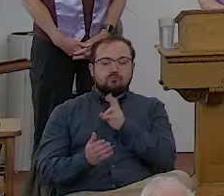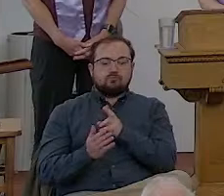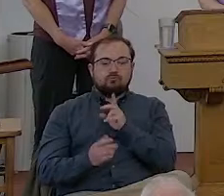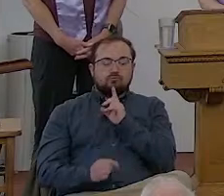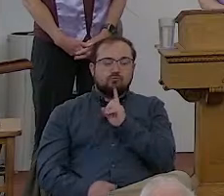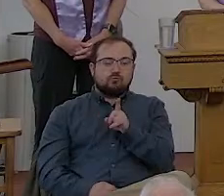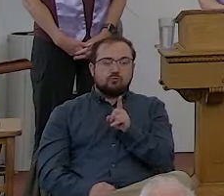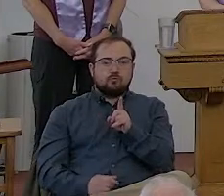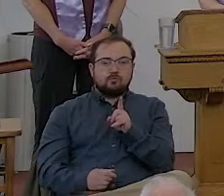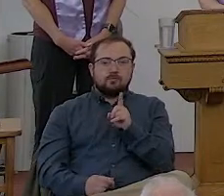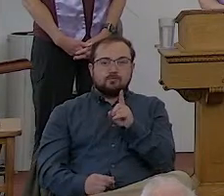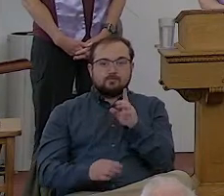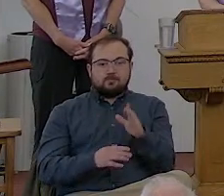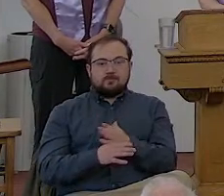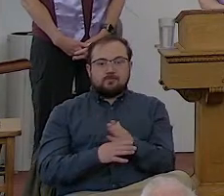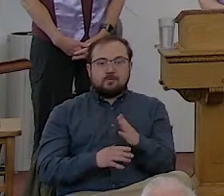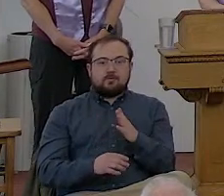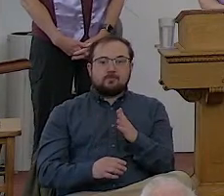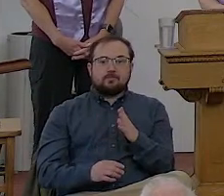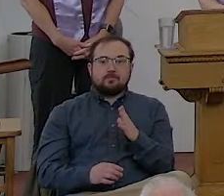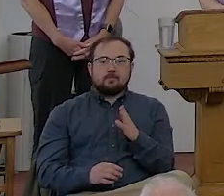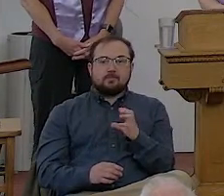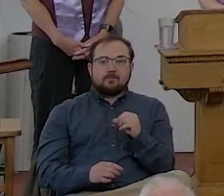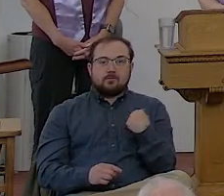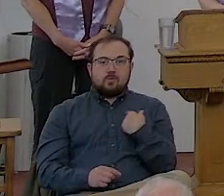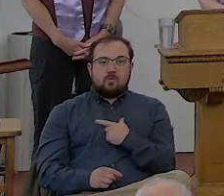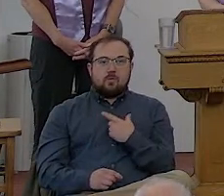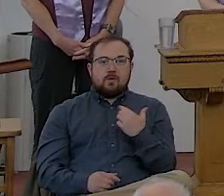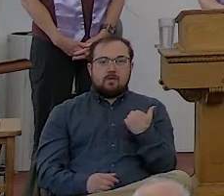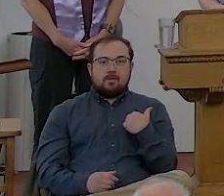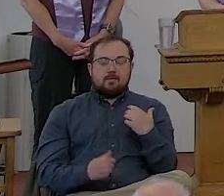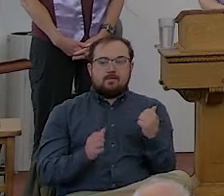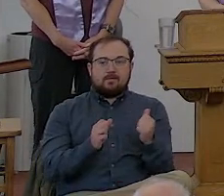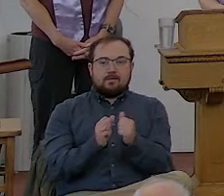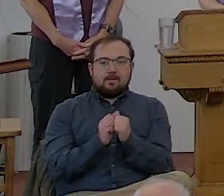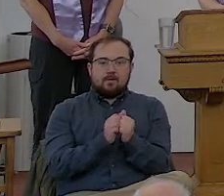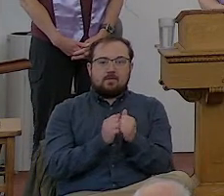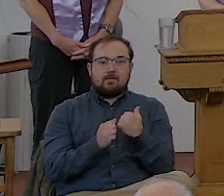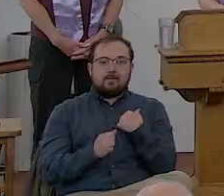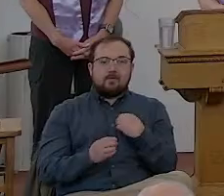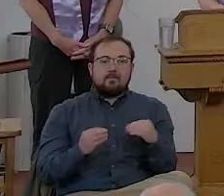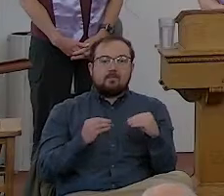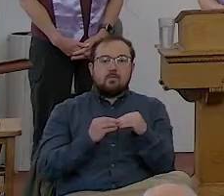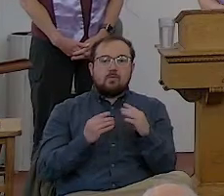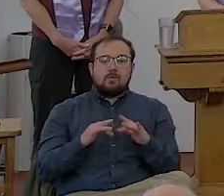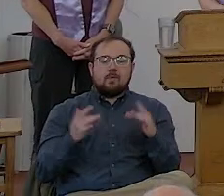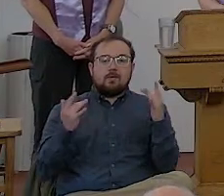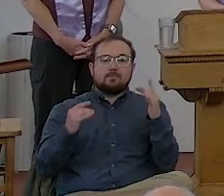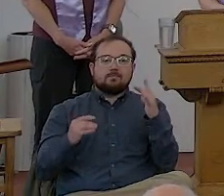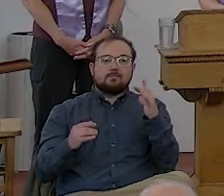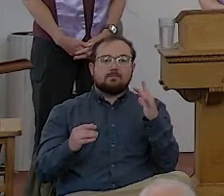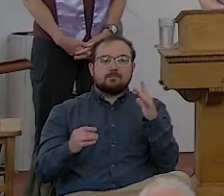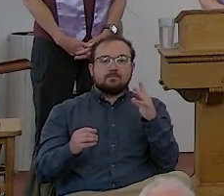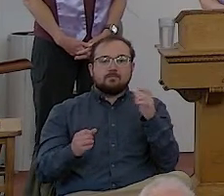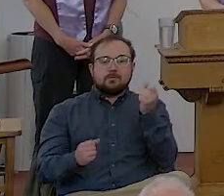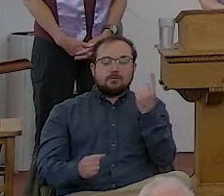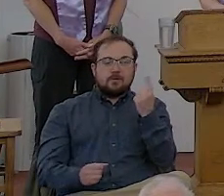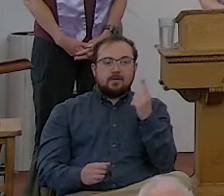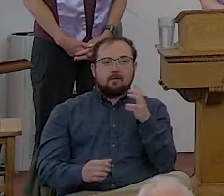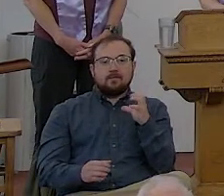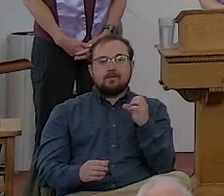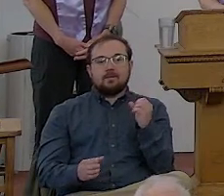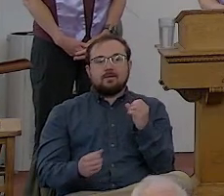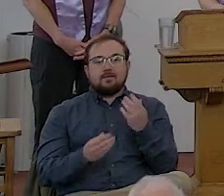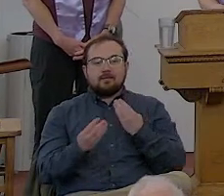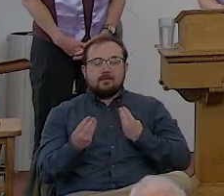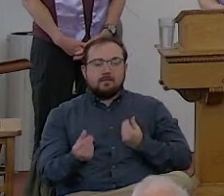us that of what we hold together, and that it brings us more light and understanding and compassion for all of us.